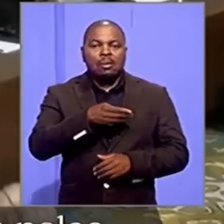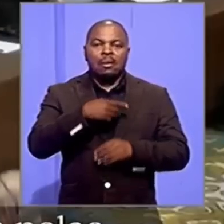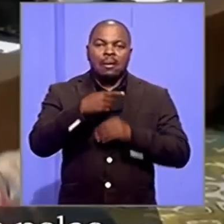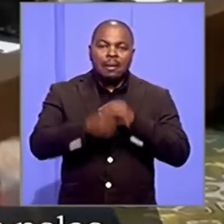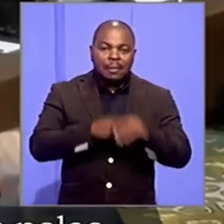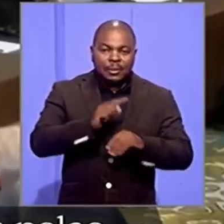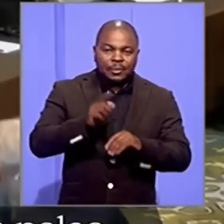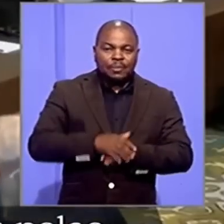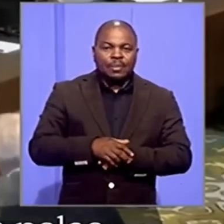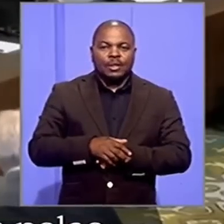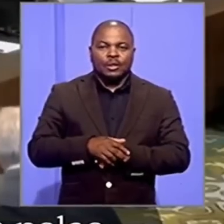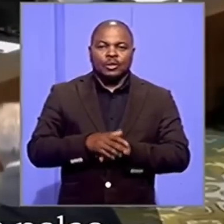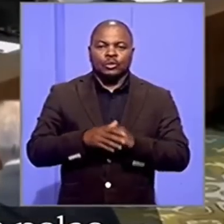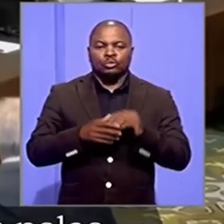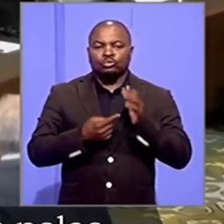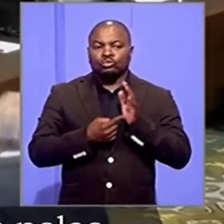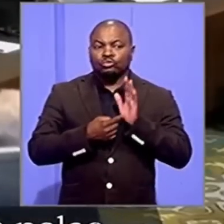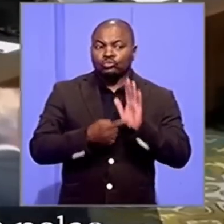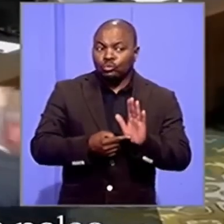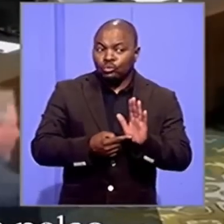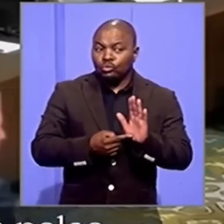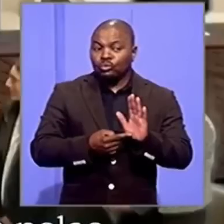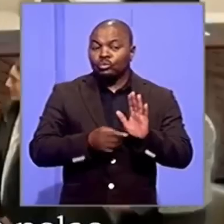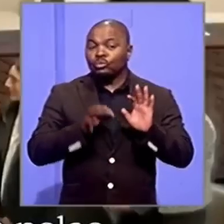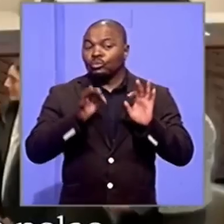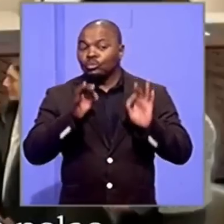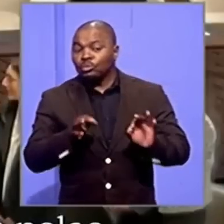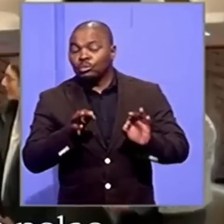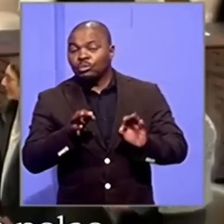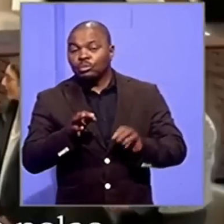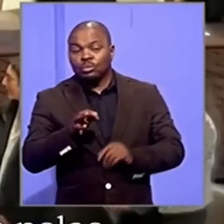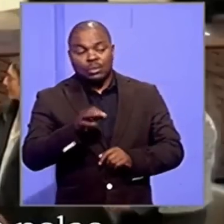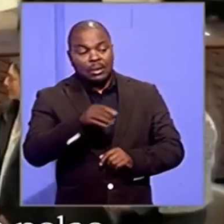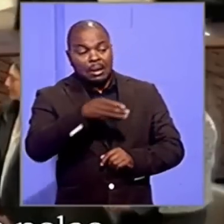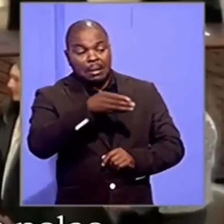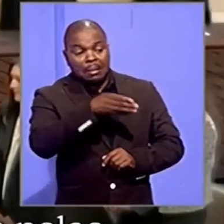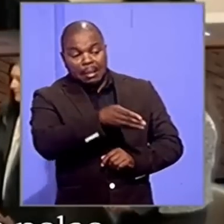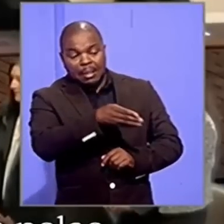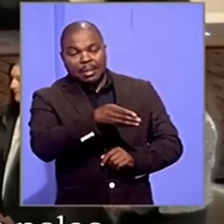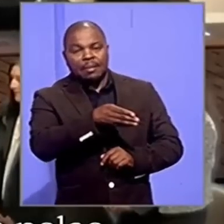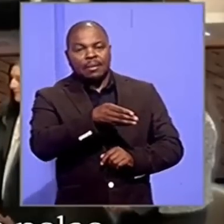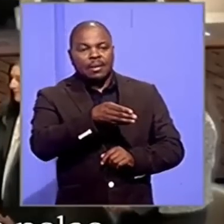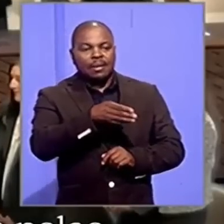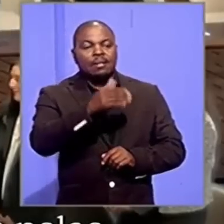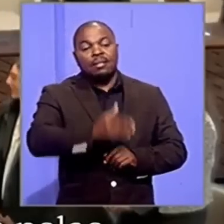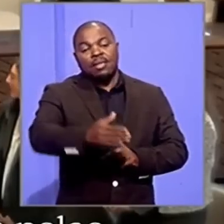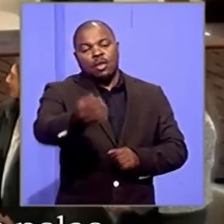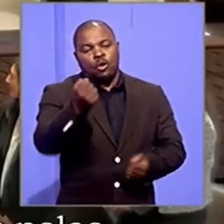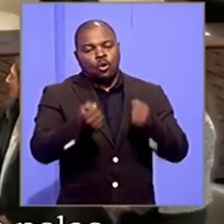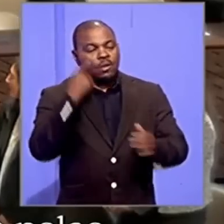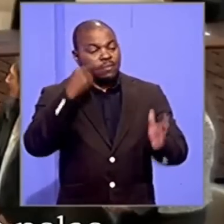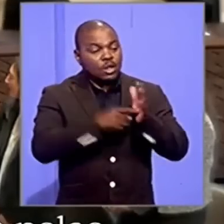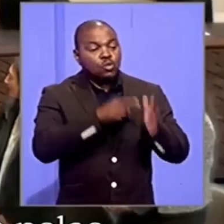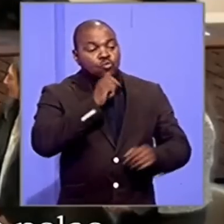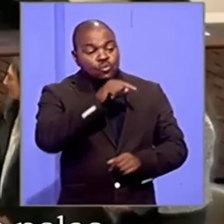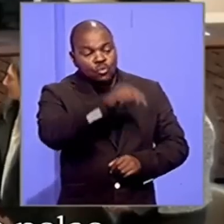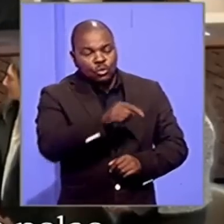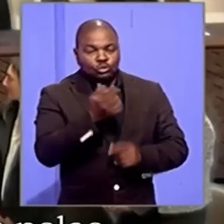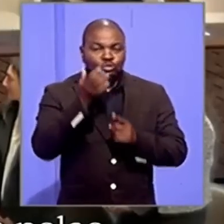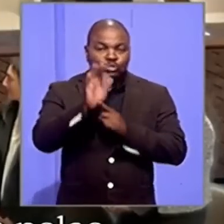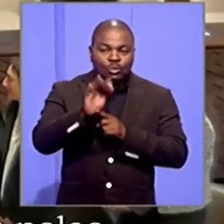ho suta le ho etsa bonnete ba hore ho tla sebediswa bopaki bona ho bontsha